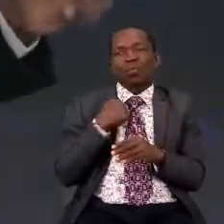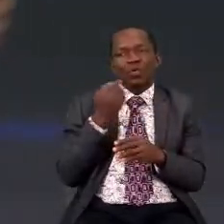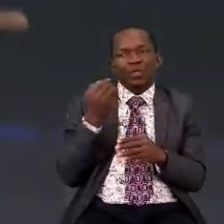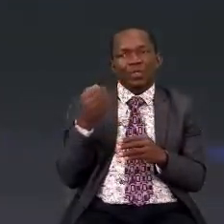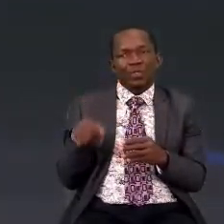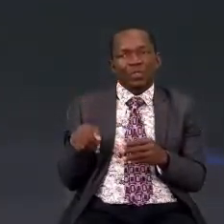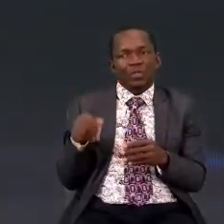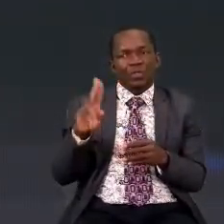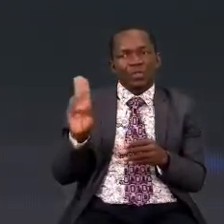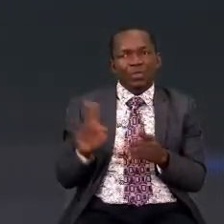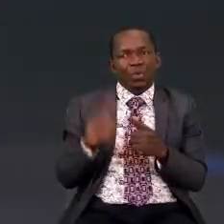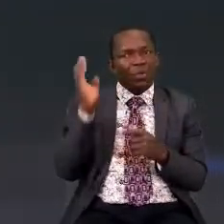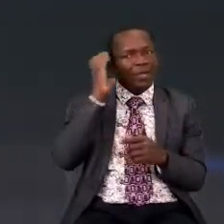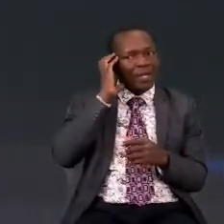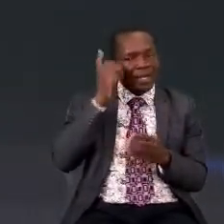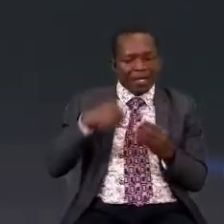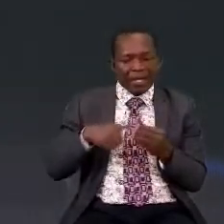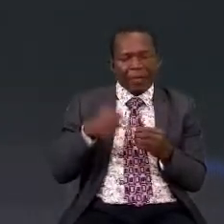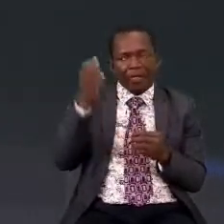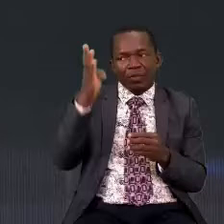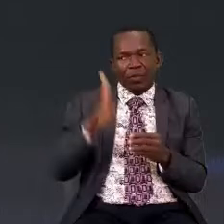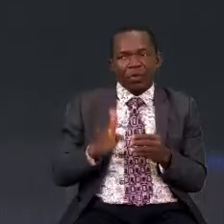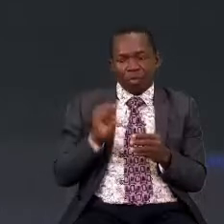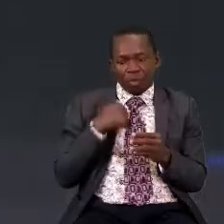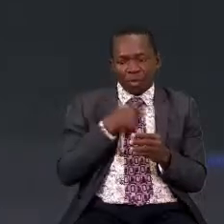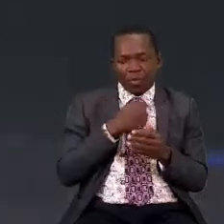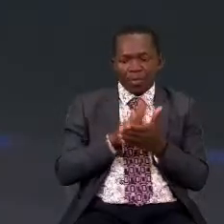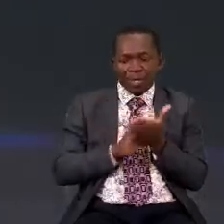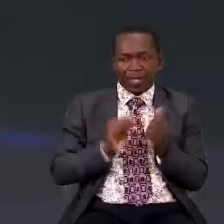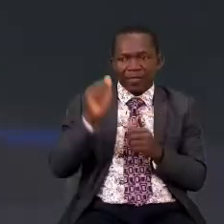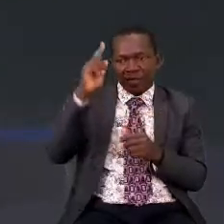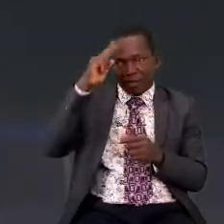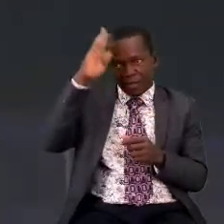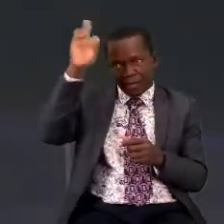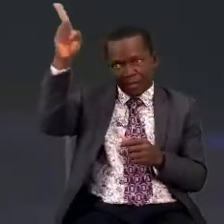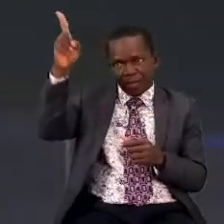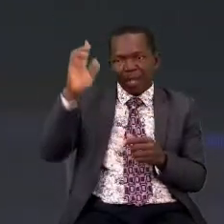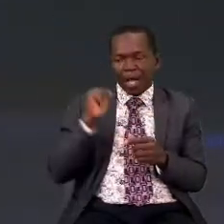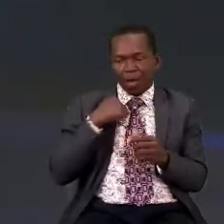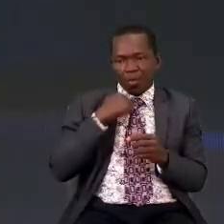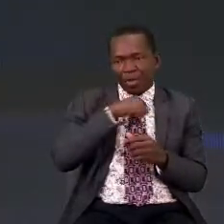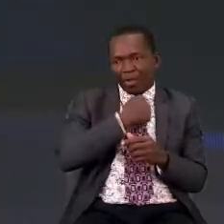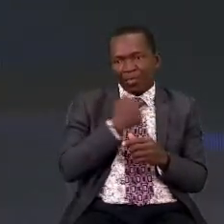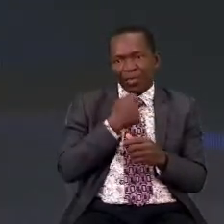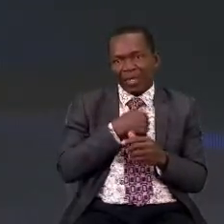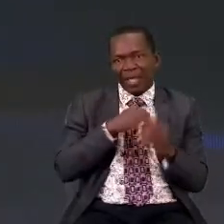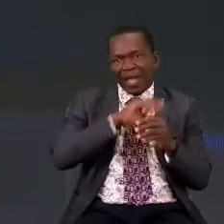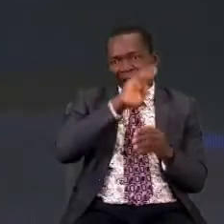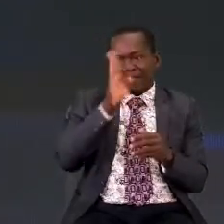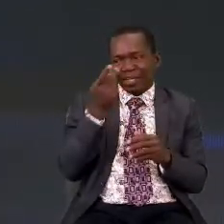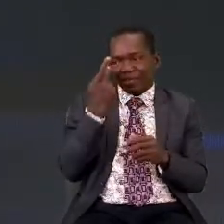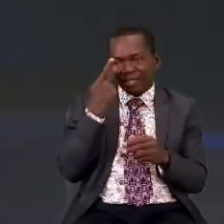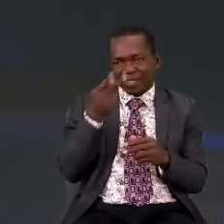No man shall see my face on earth and live. But now Moses went to the great beyond. He'd been hearing